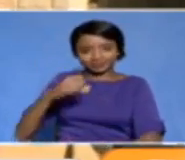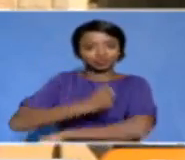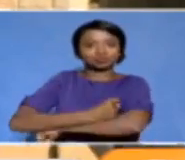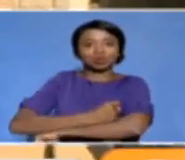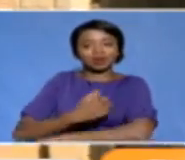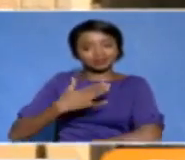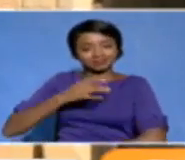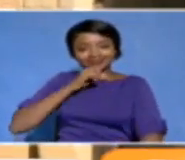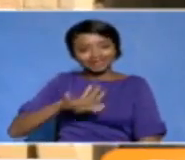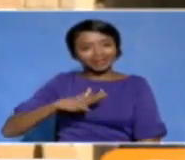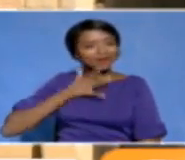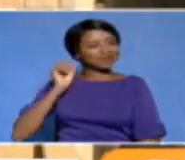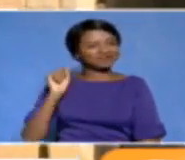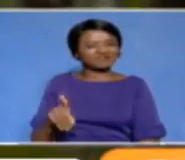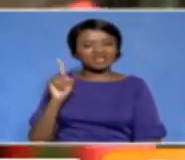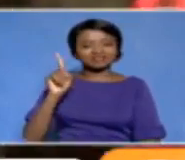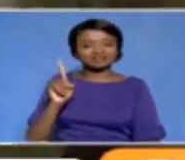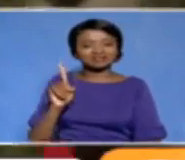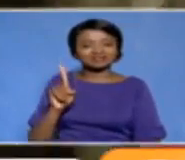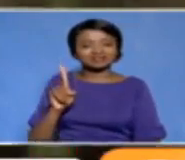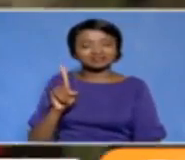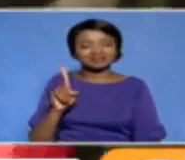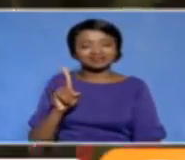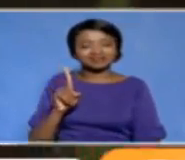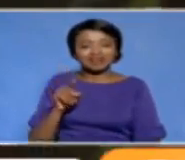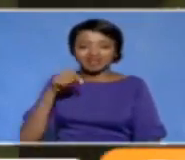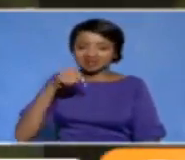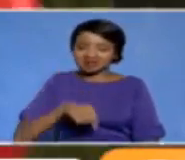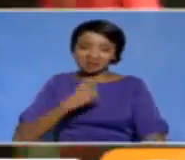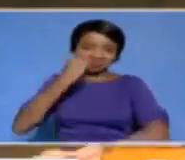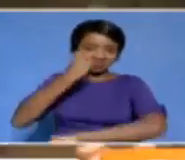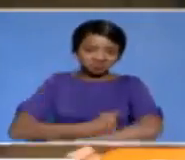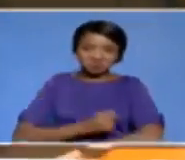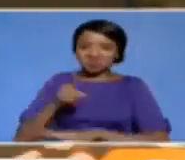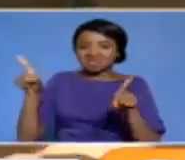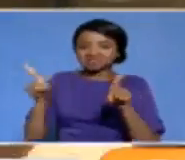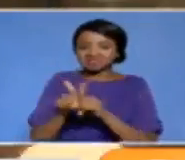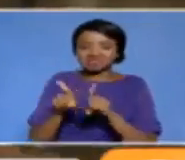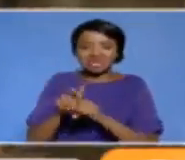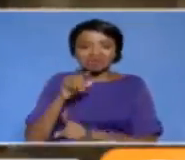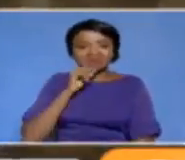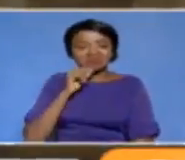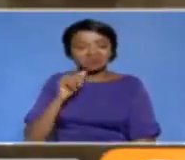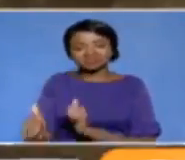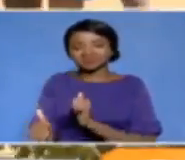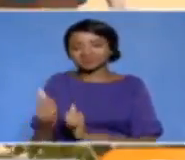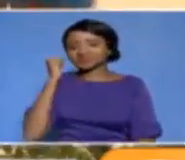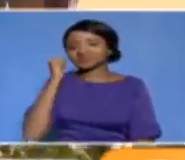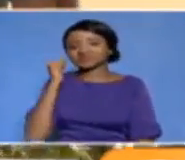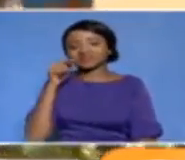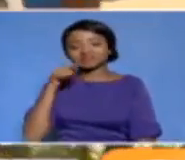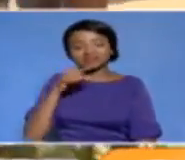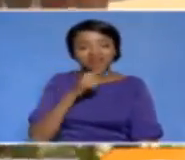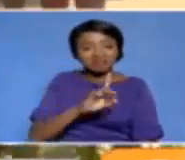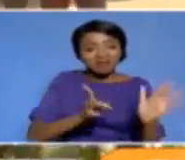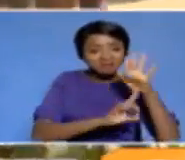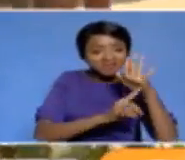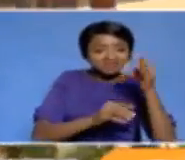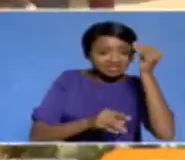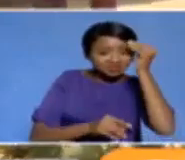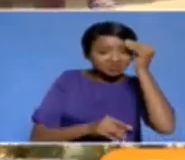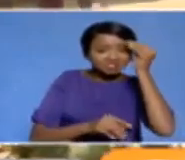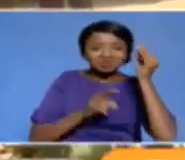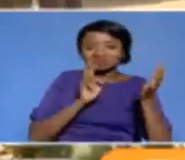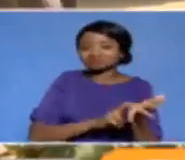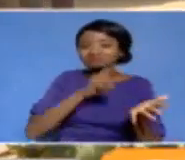was the first to be called in that school. But now, the school as well as its old boys have rejected his claims, saying the Minister of Education jumped the gun